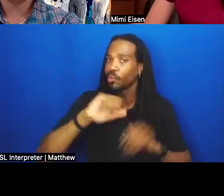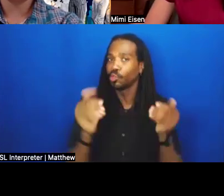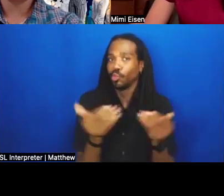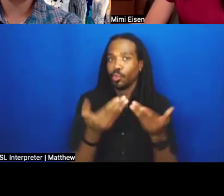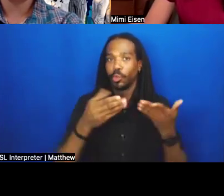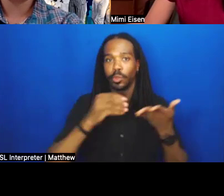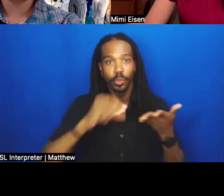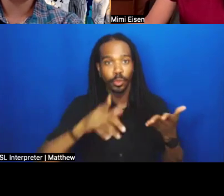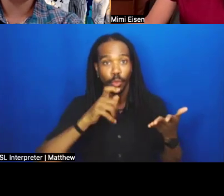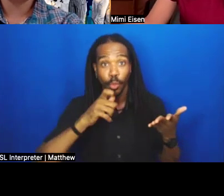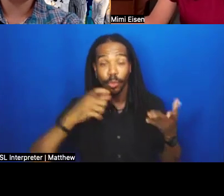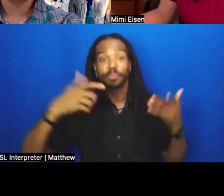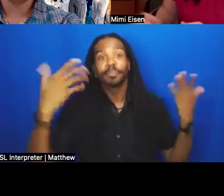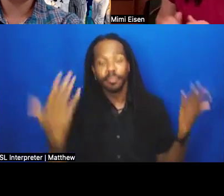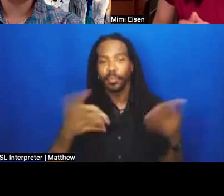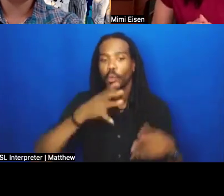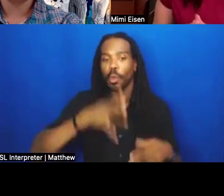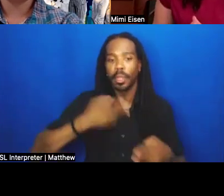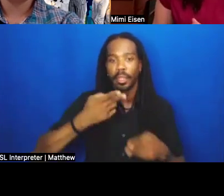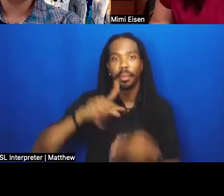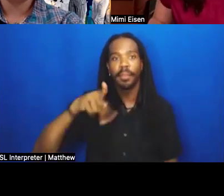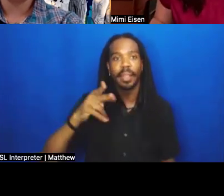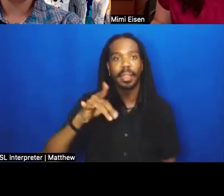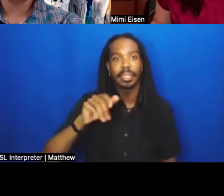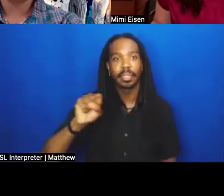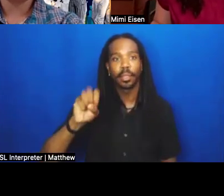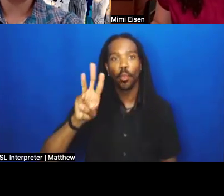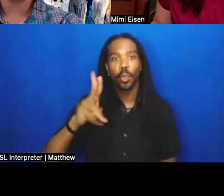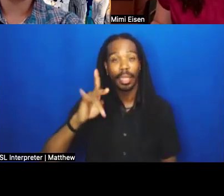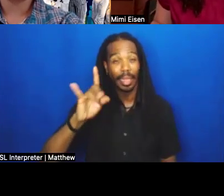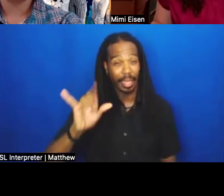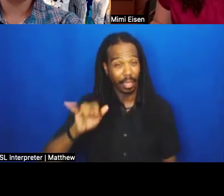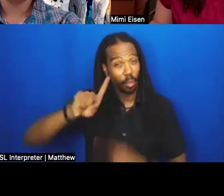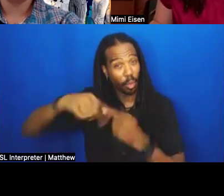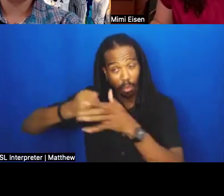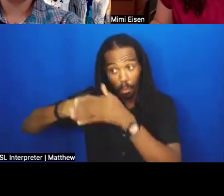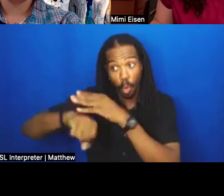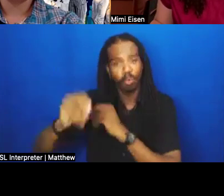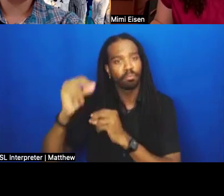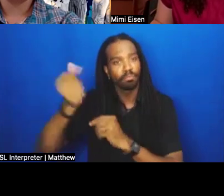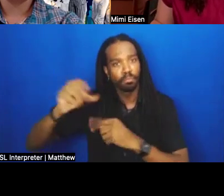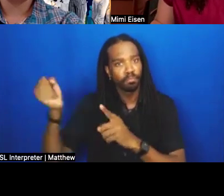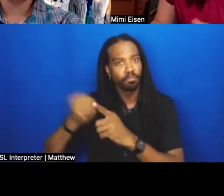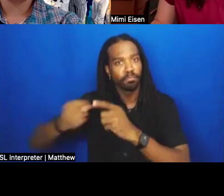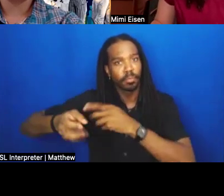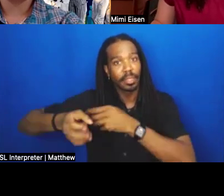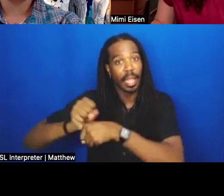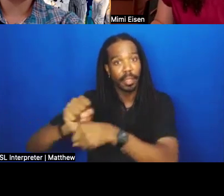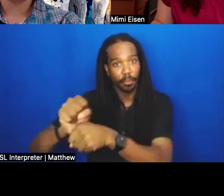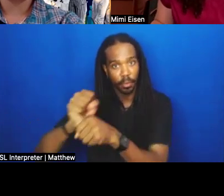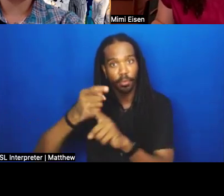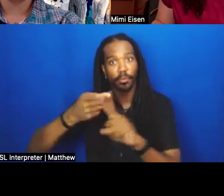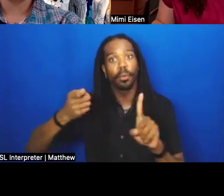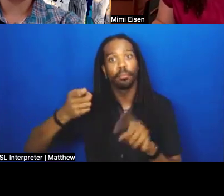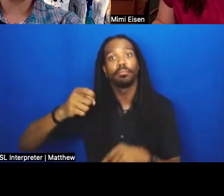was enslaved as a child. She was brought from West Africa to Boston, and she became the first published